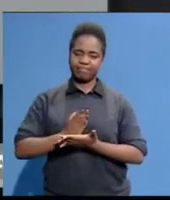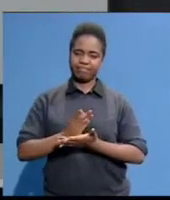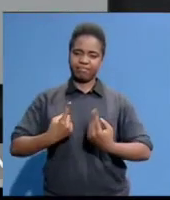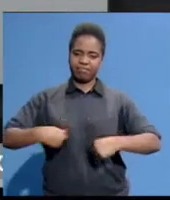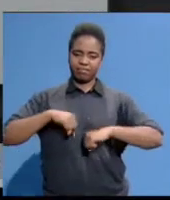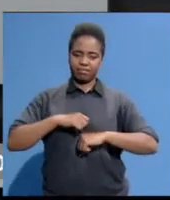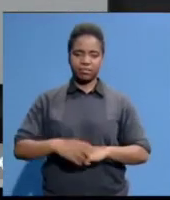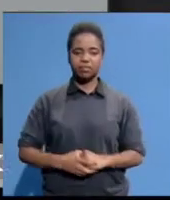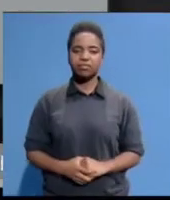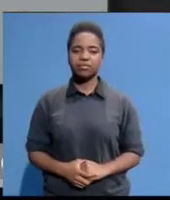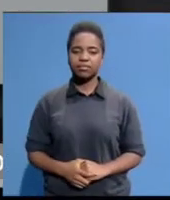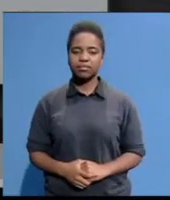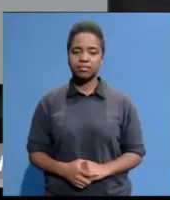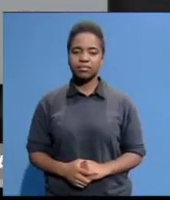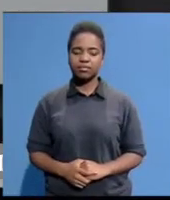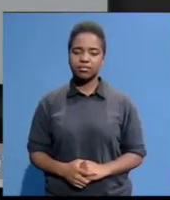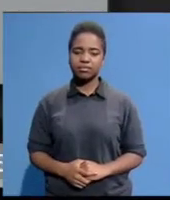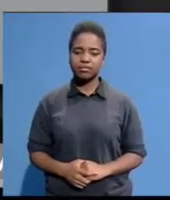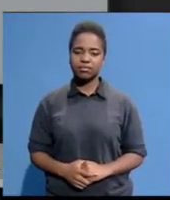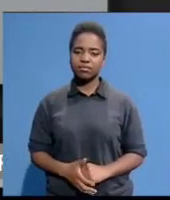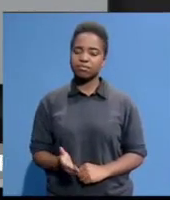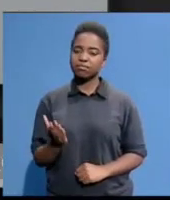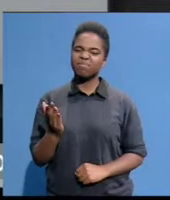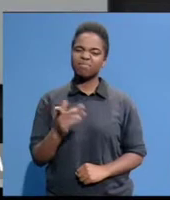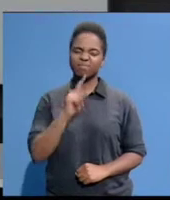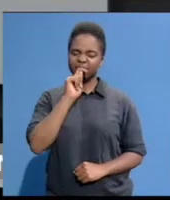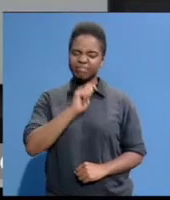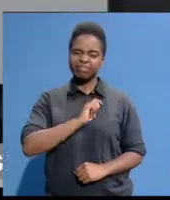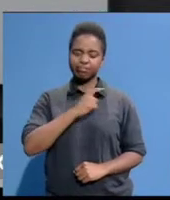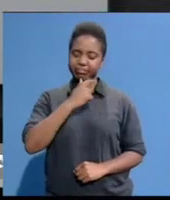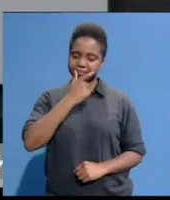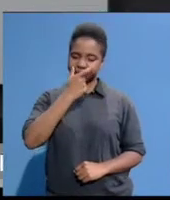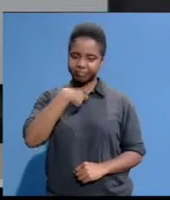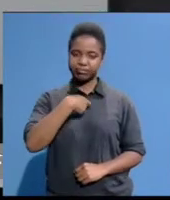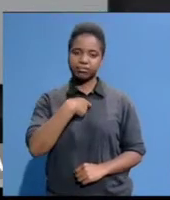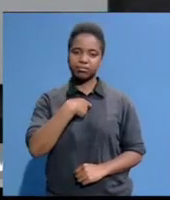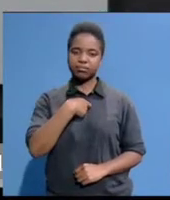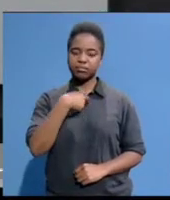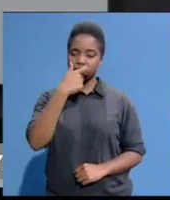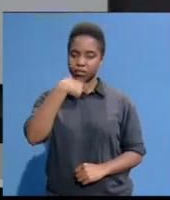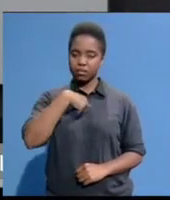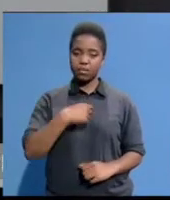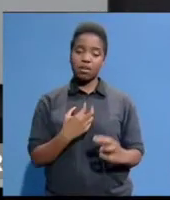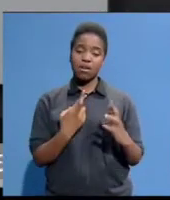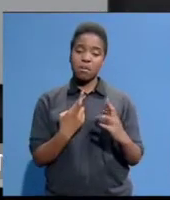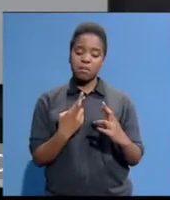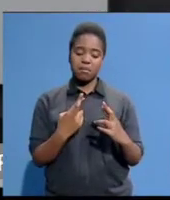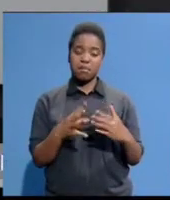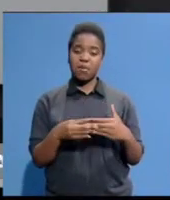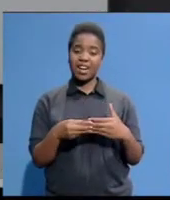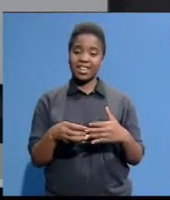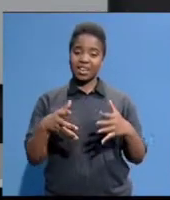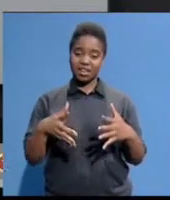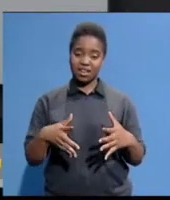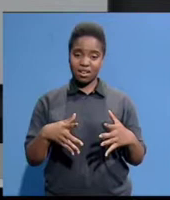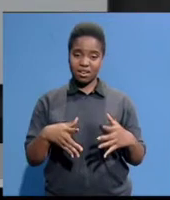again, not Glenn Morokong was saying that it's sad. But I hope that all our leader should learn from him and learn that